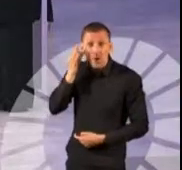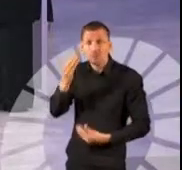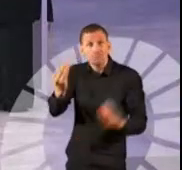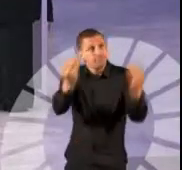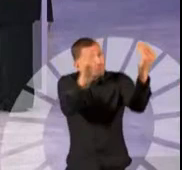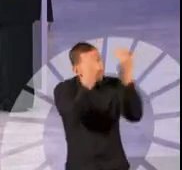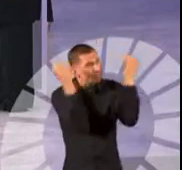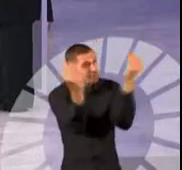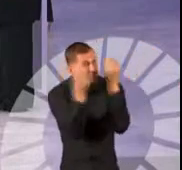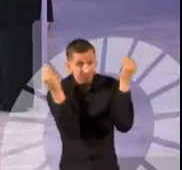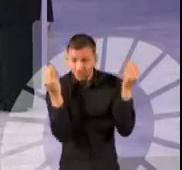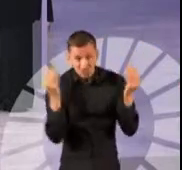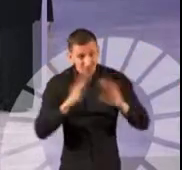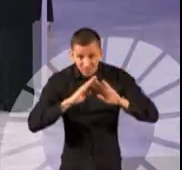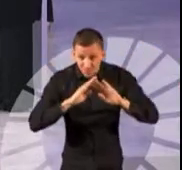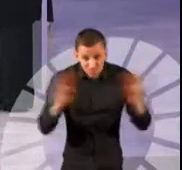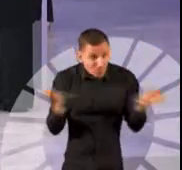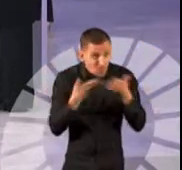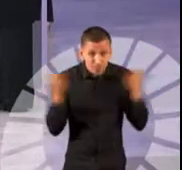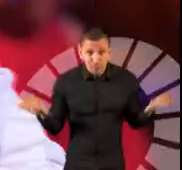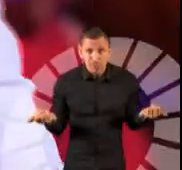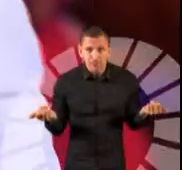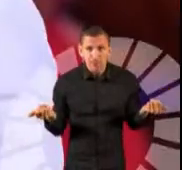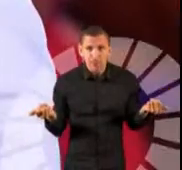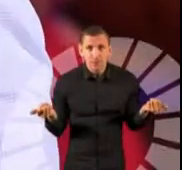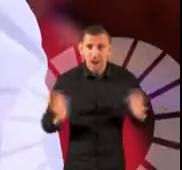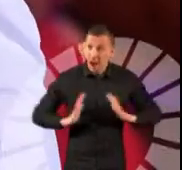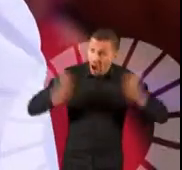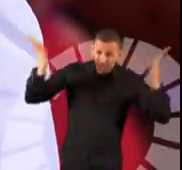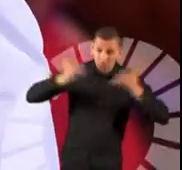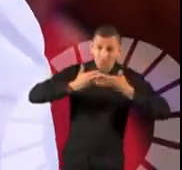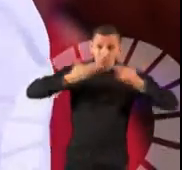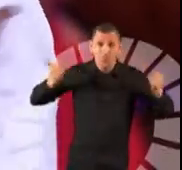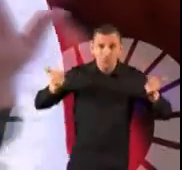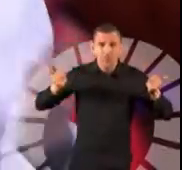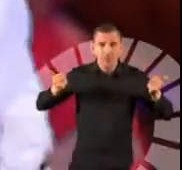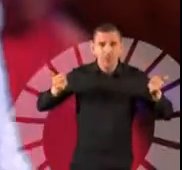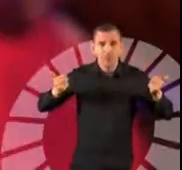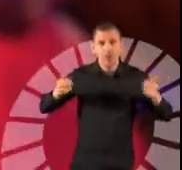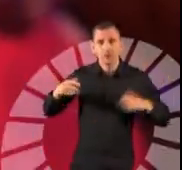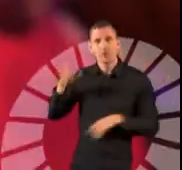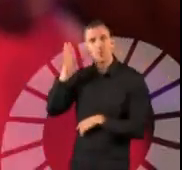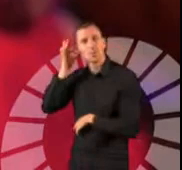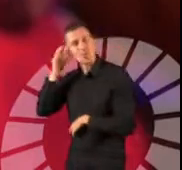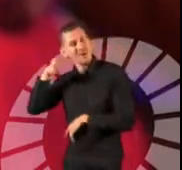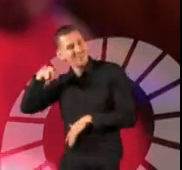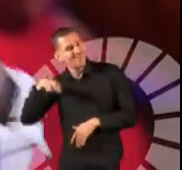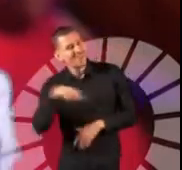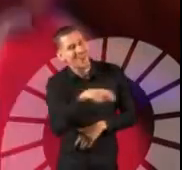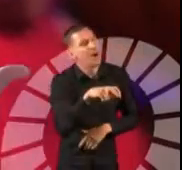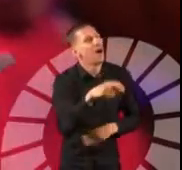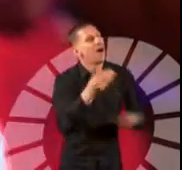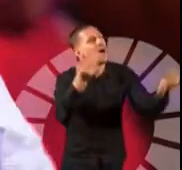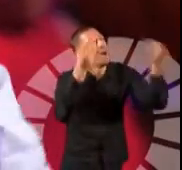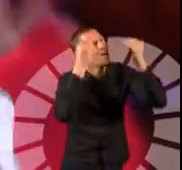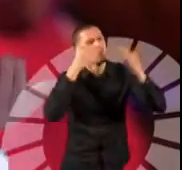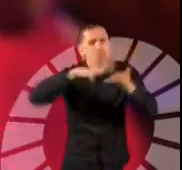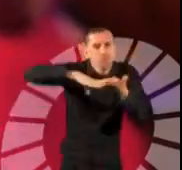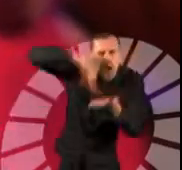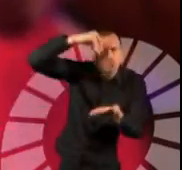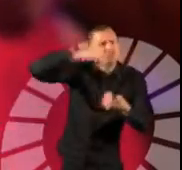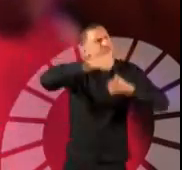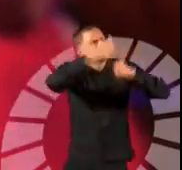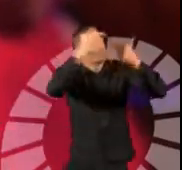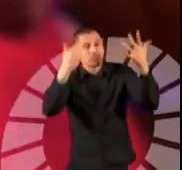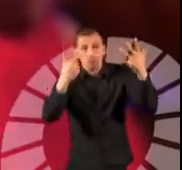school, aren't learning very much. And all of those numbers were before the pandemic. And we know that since